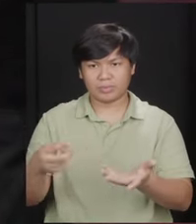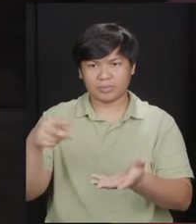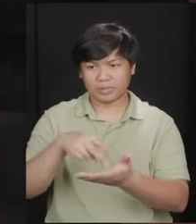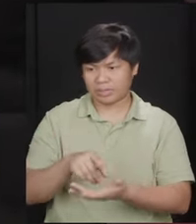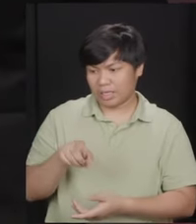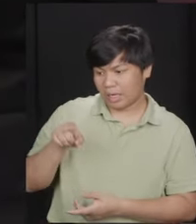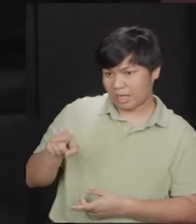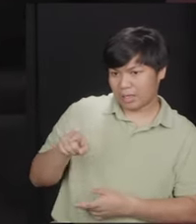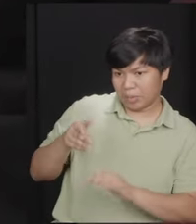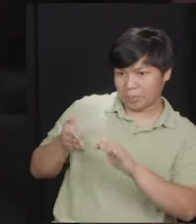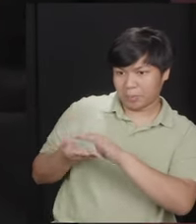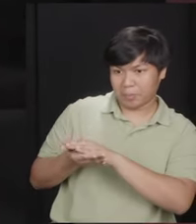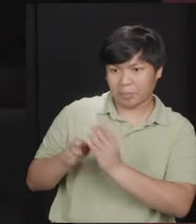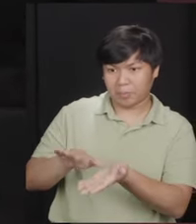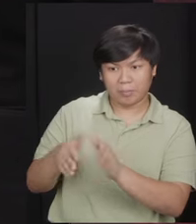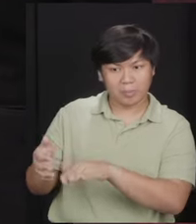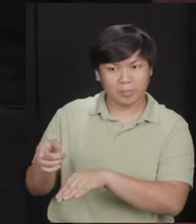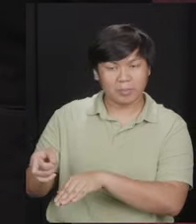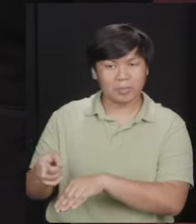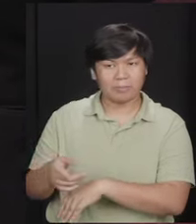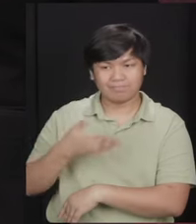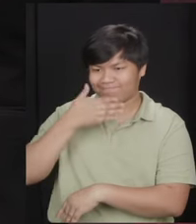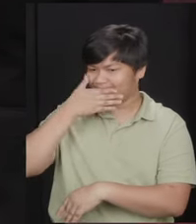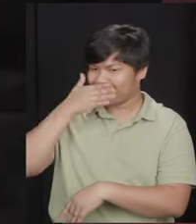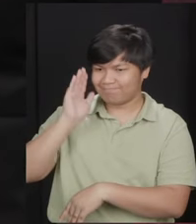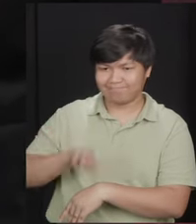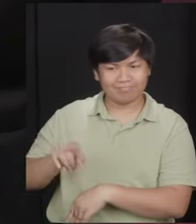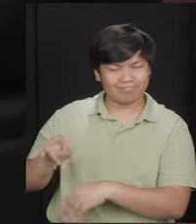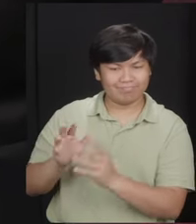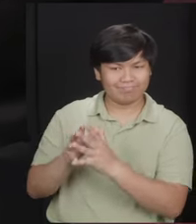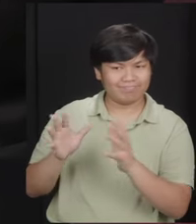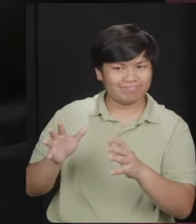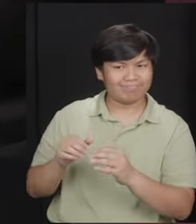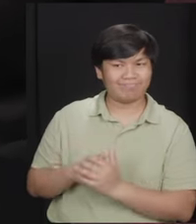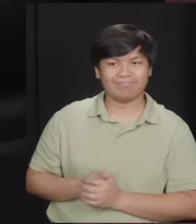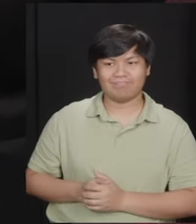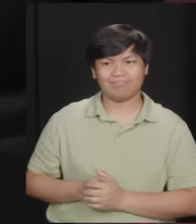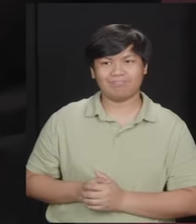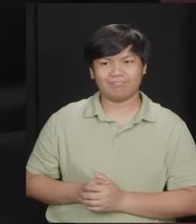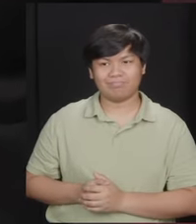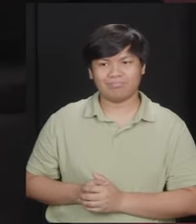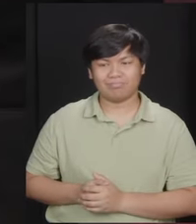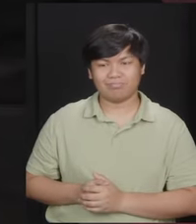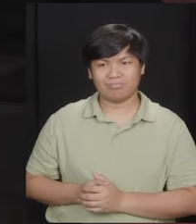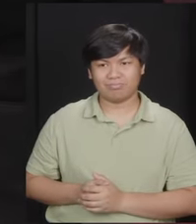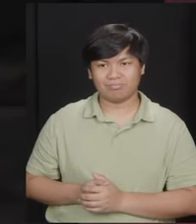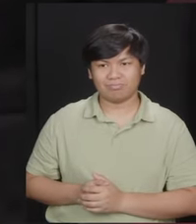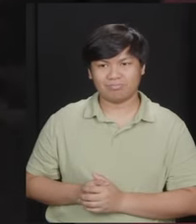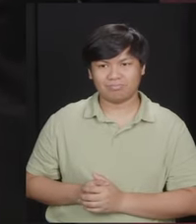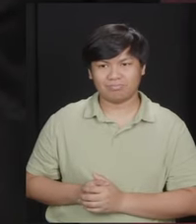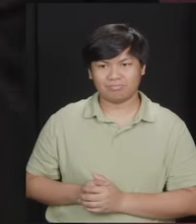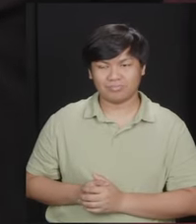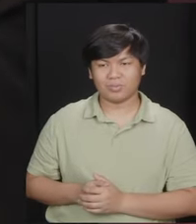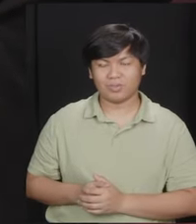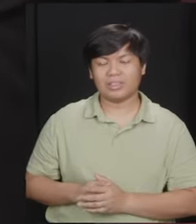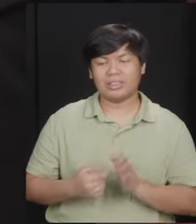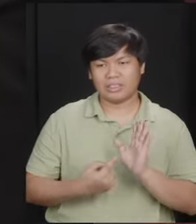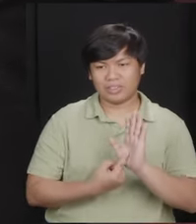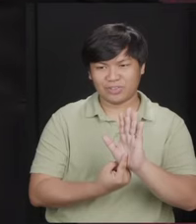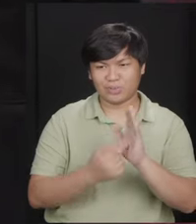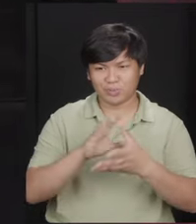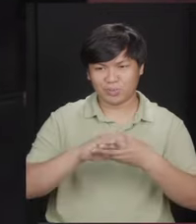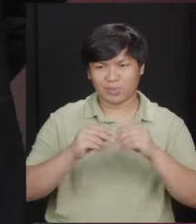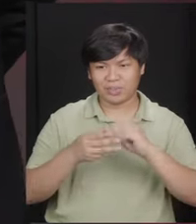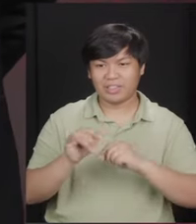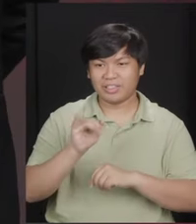know that guy there who's dead? He's the worst guy I have ever met in my life. You know, he said, and this and that. And this. You know what?